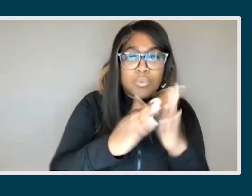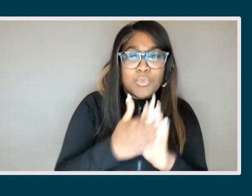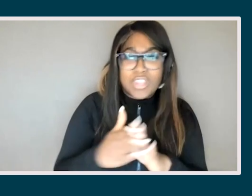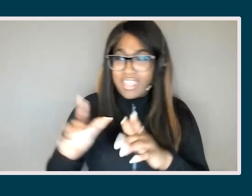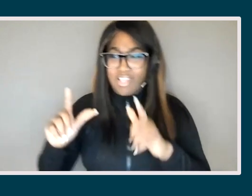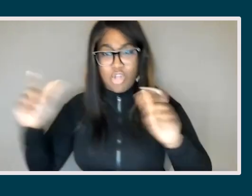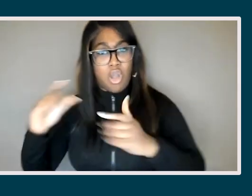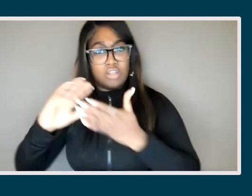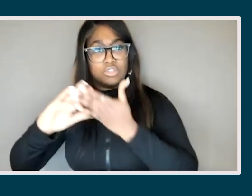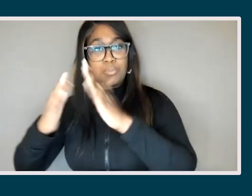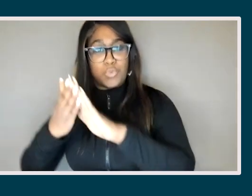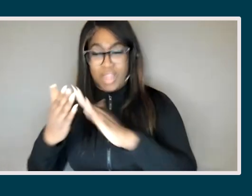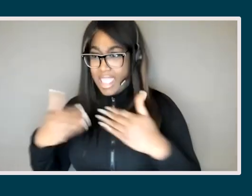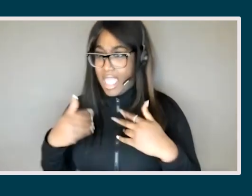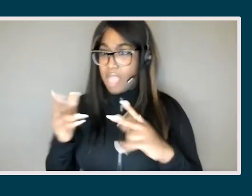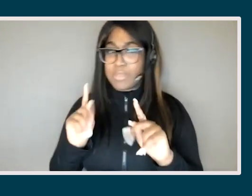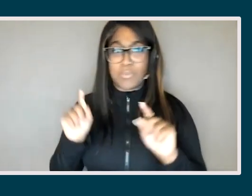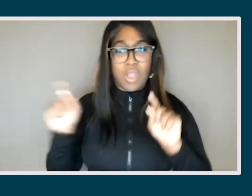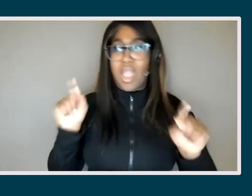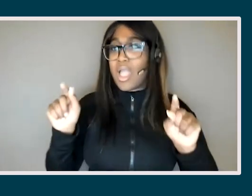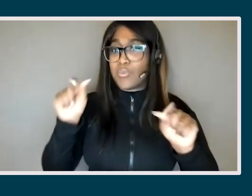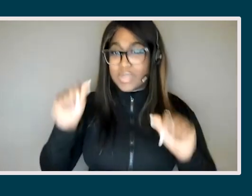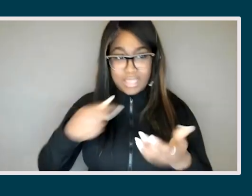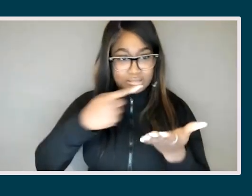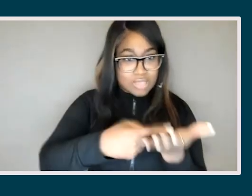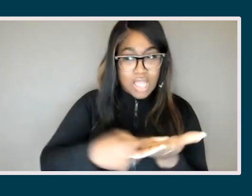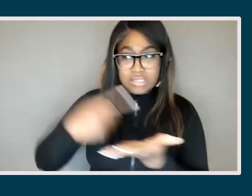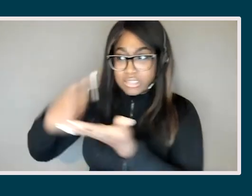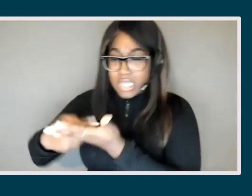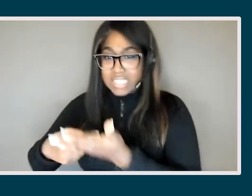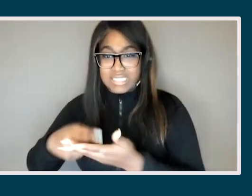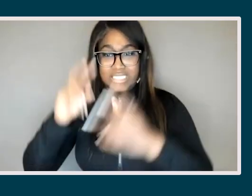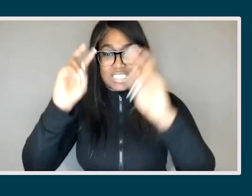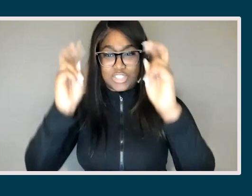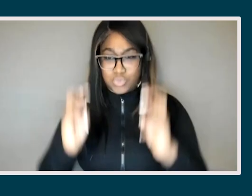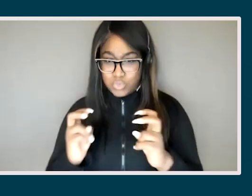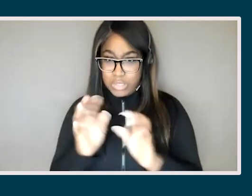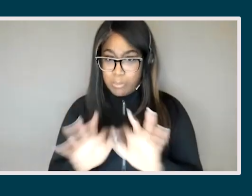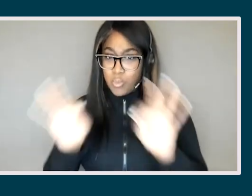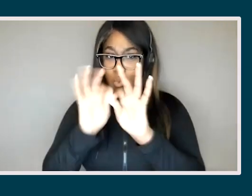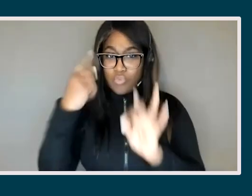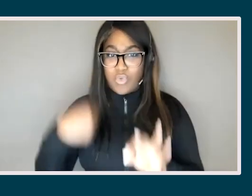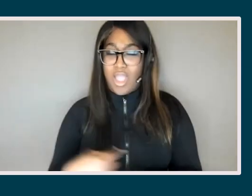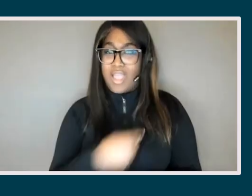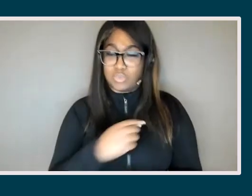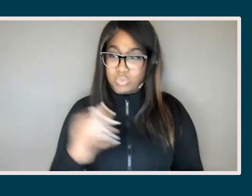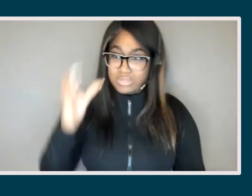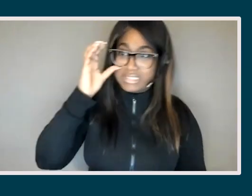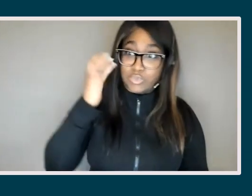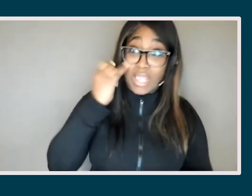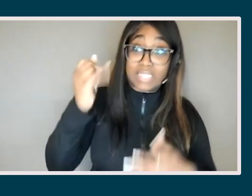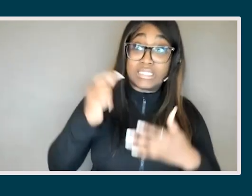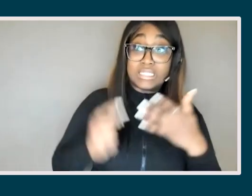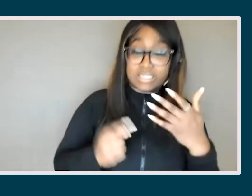where there are people that we can go to and discuss the issues that are important to us, listen to ideas, and decide how to